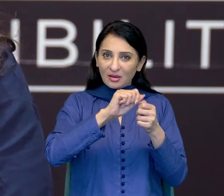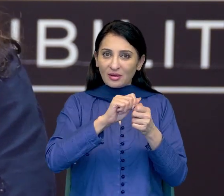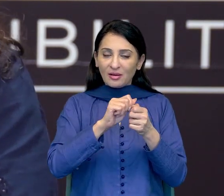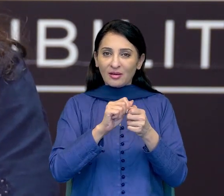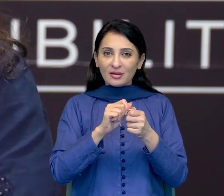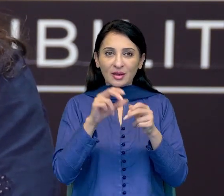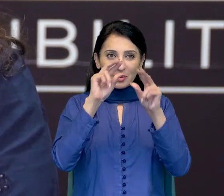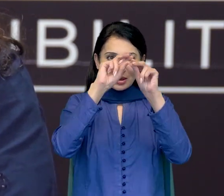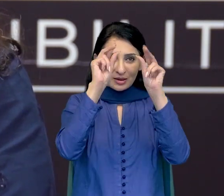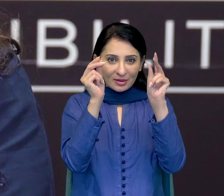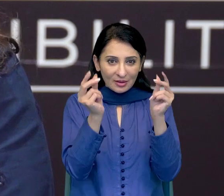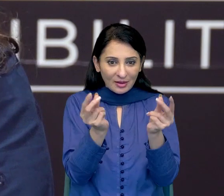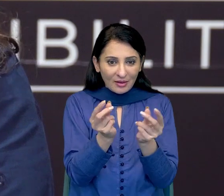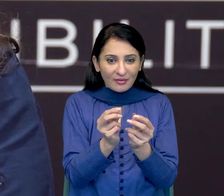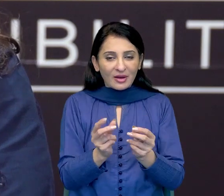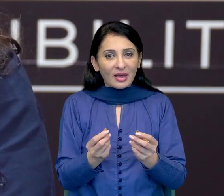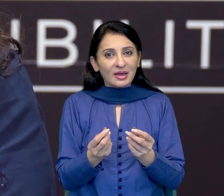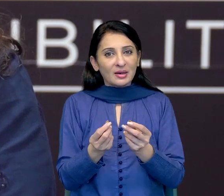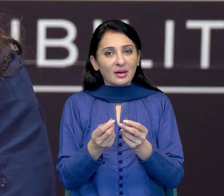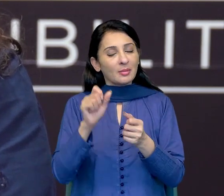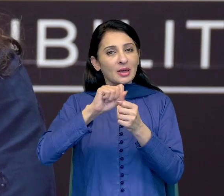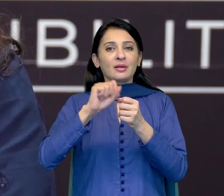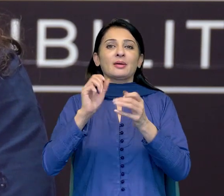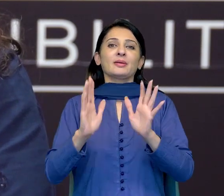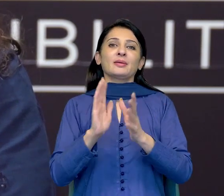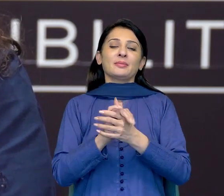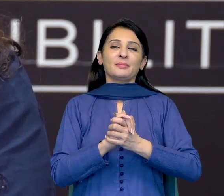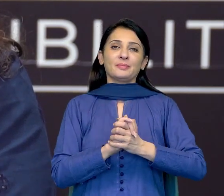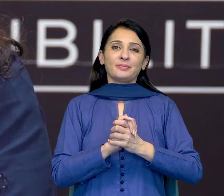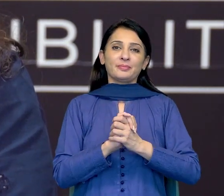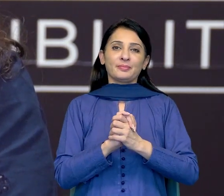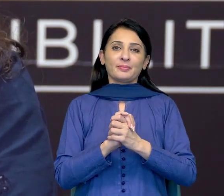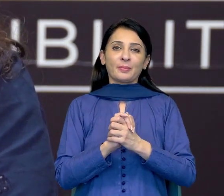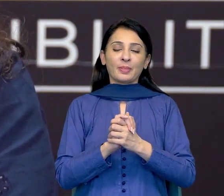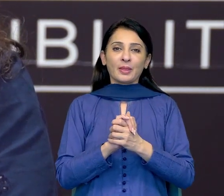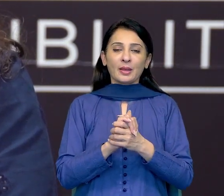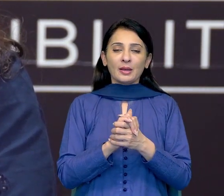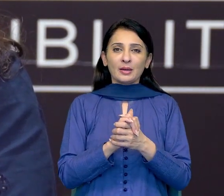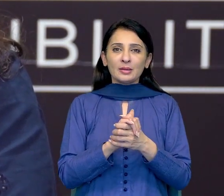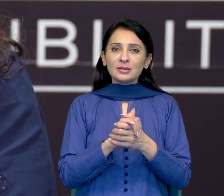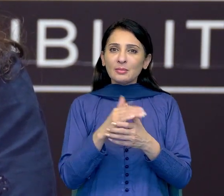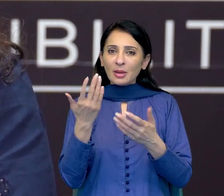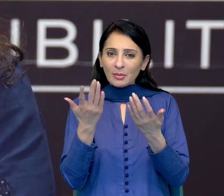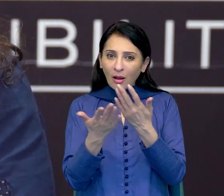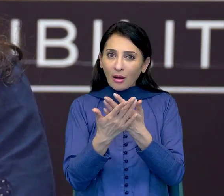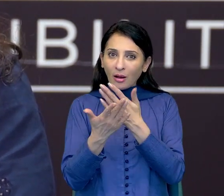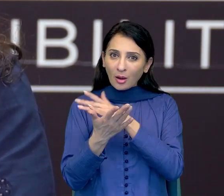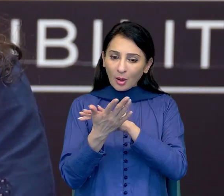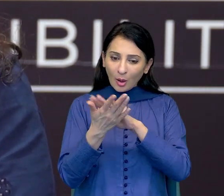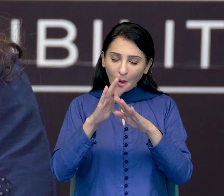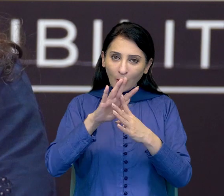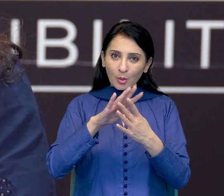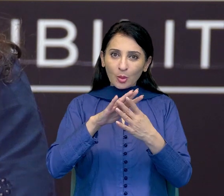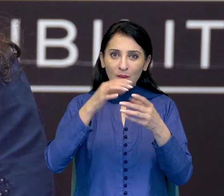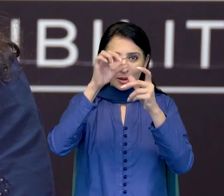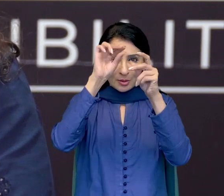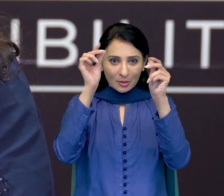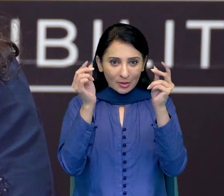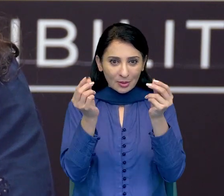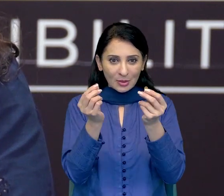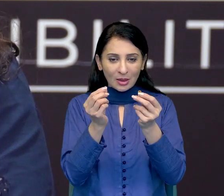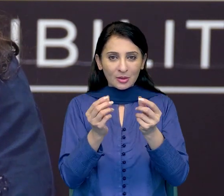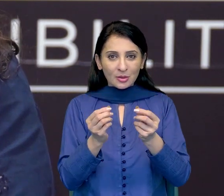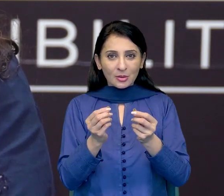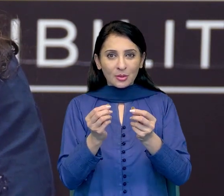When I say hand, so I would stress on that, this act of